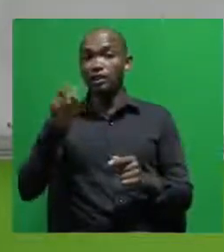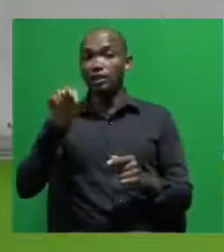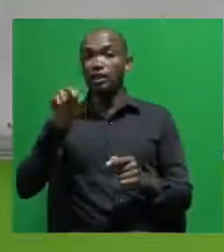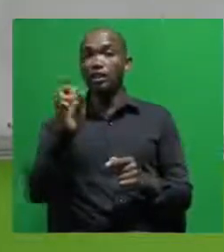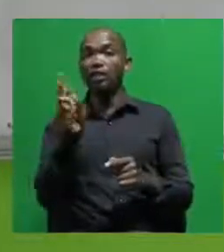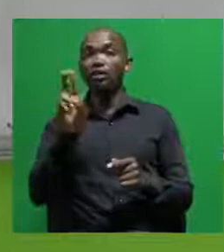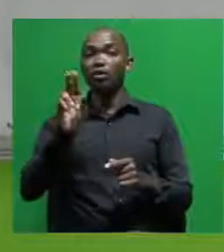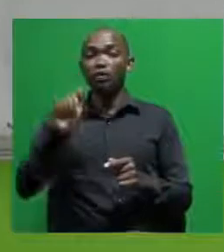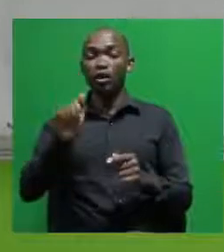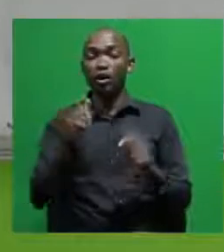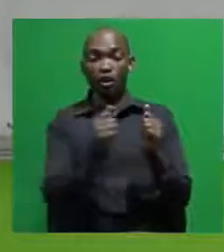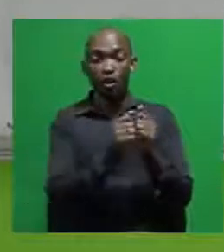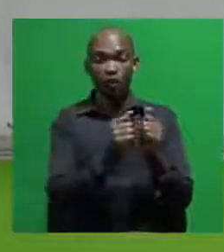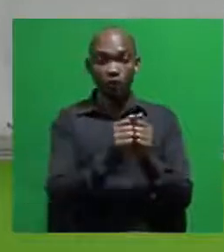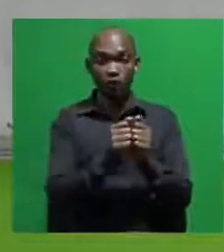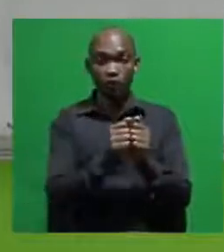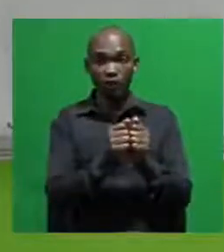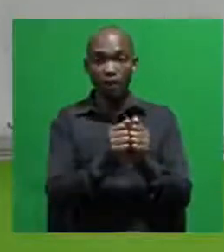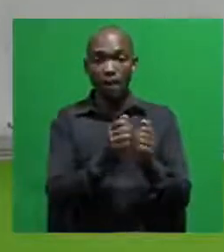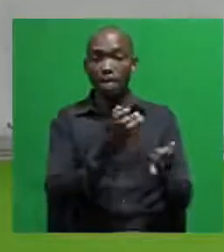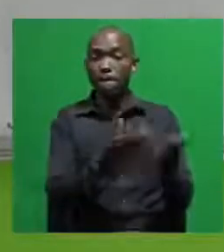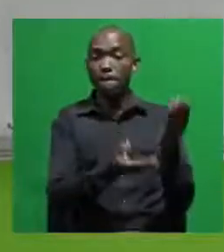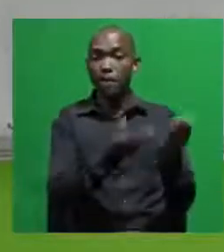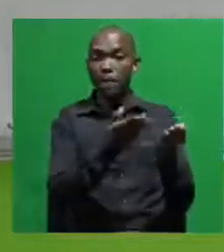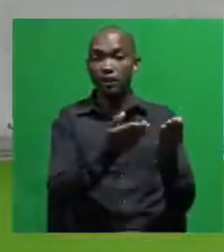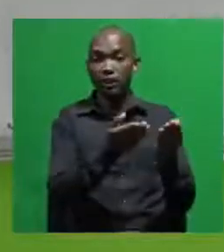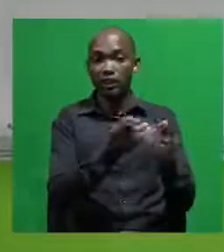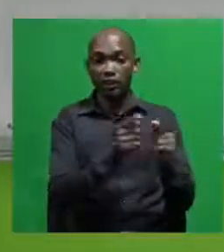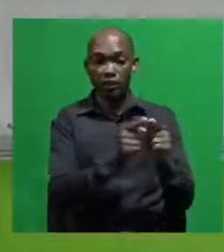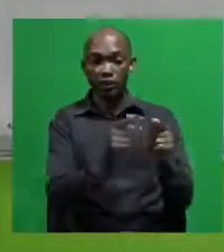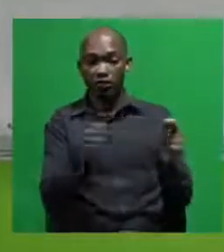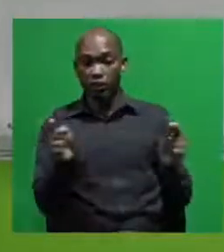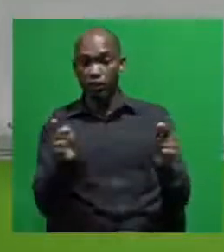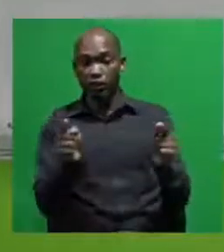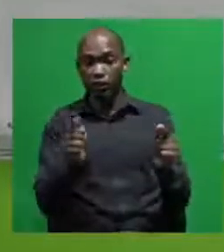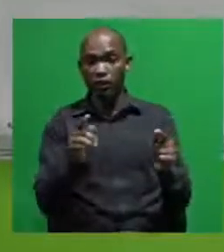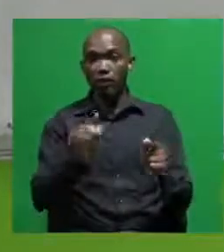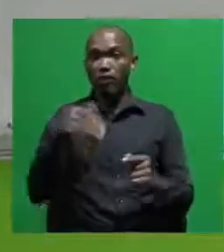then measure the breadth, then the height.